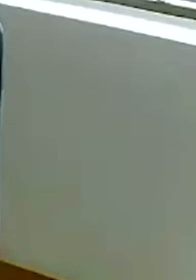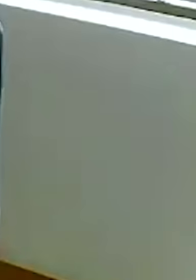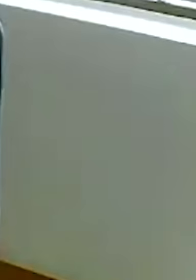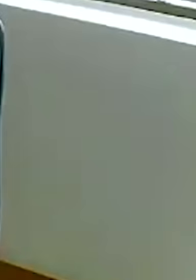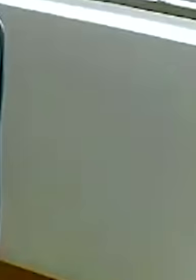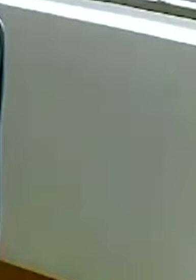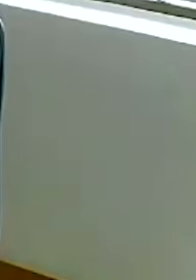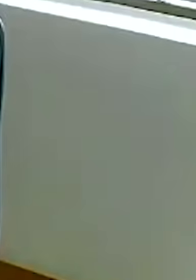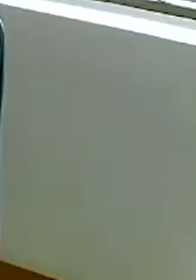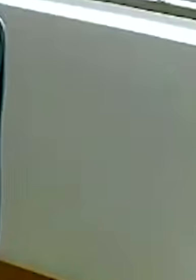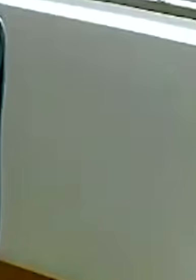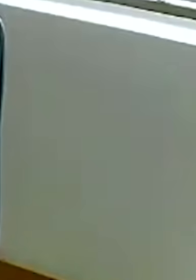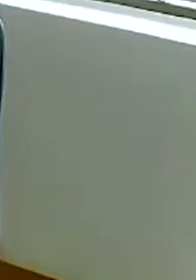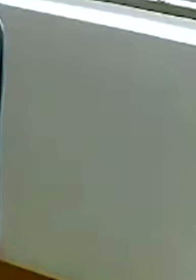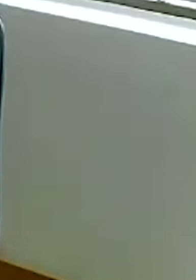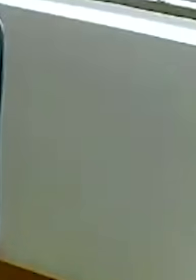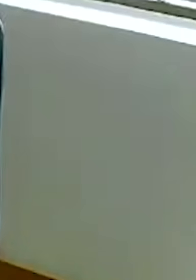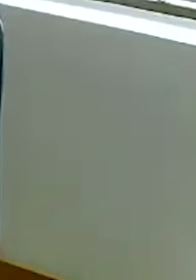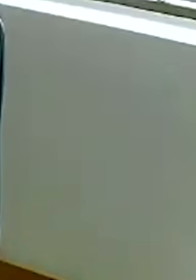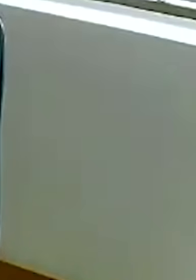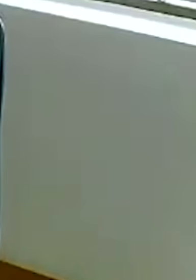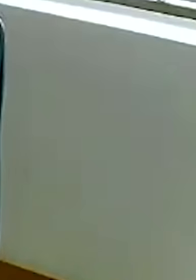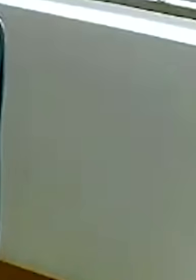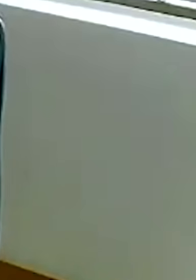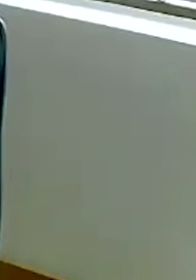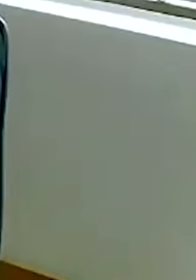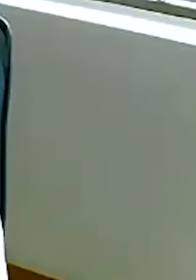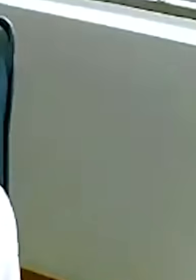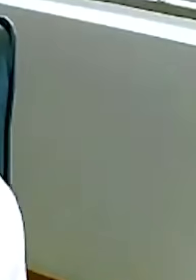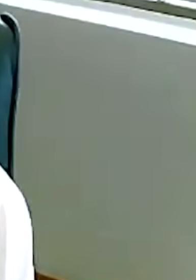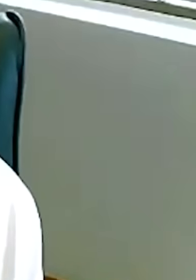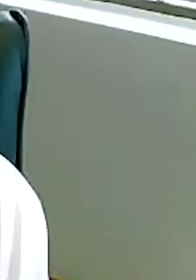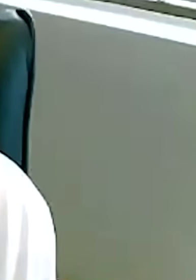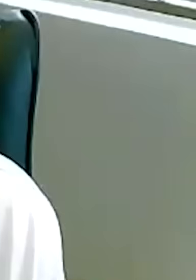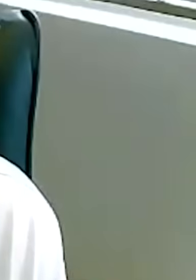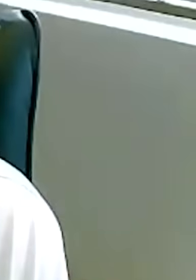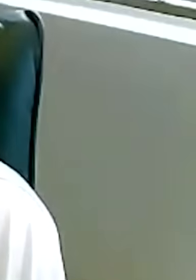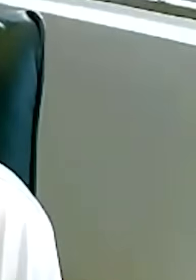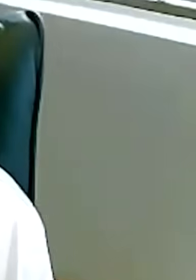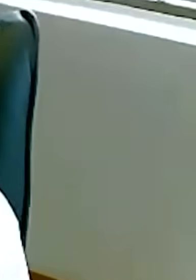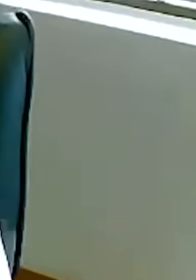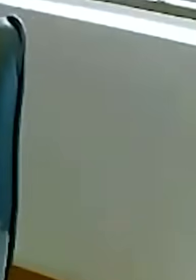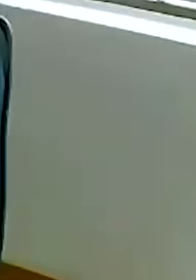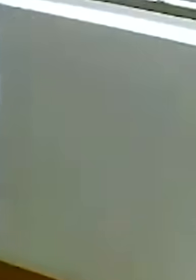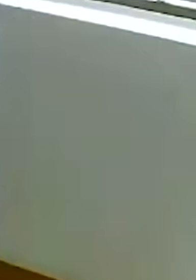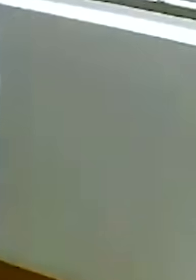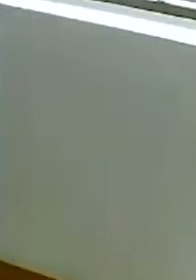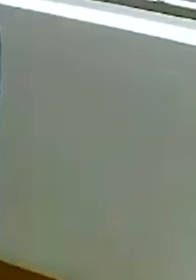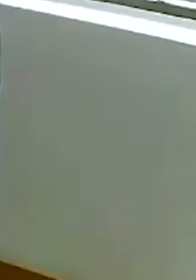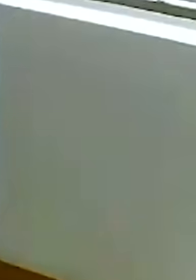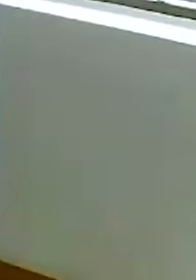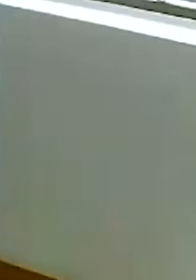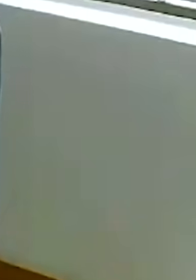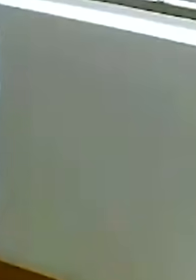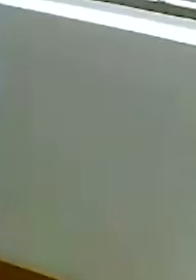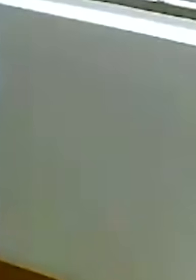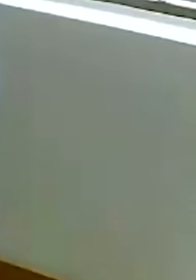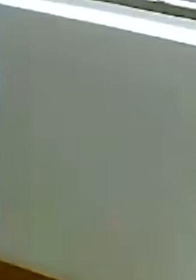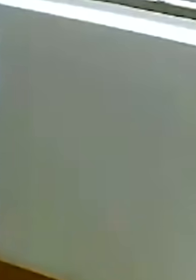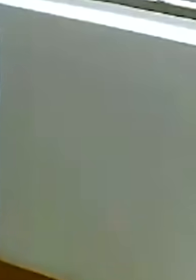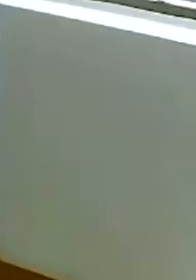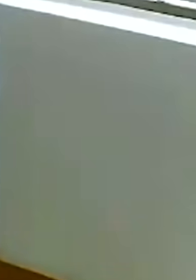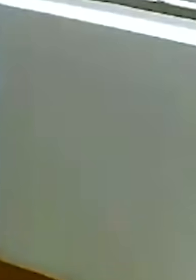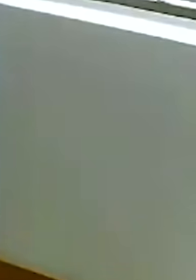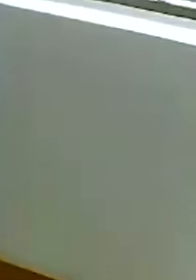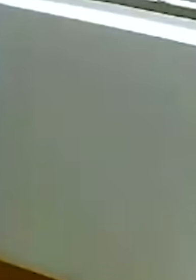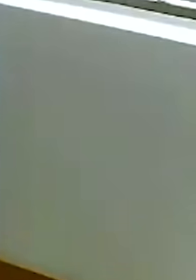gentleman from Guyana who's a former world champ. I think his name is Dexter Allen, former world champion, who's going to come